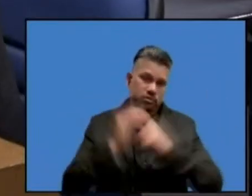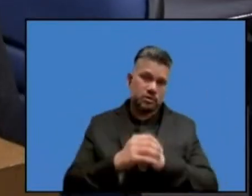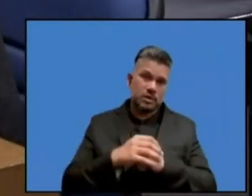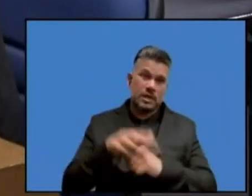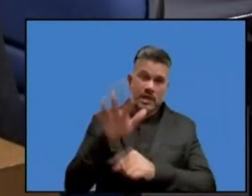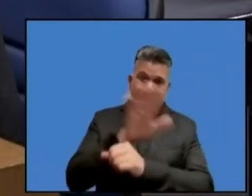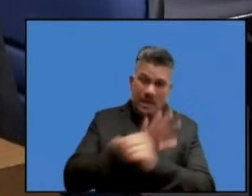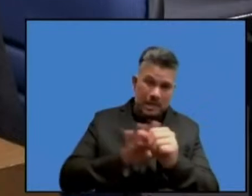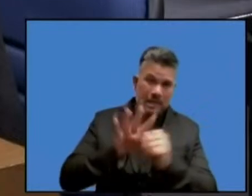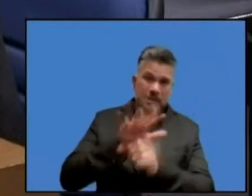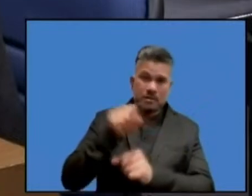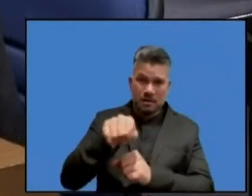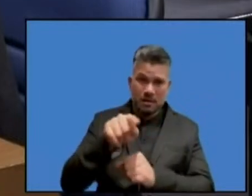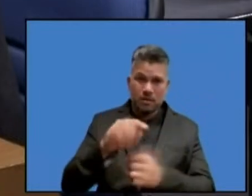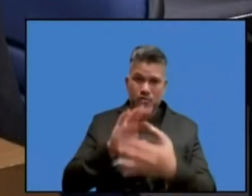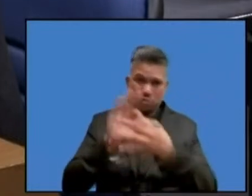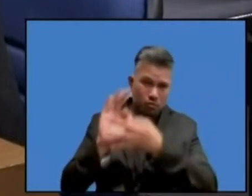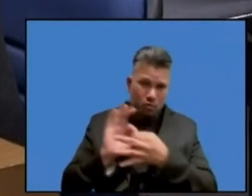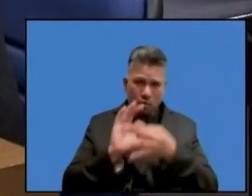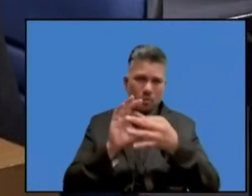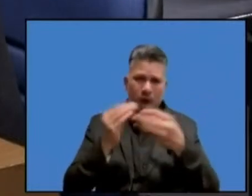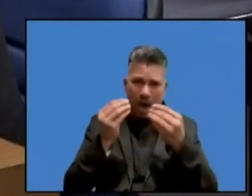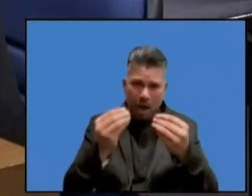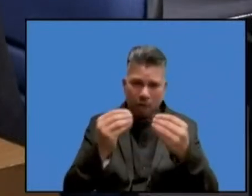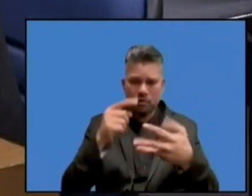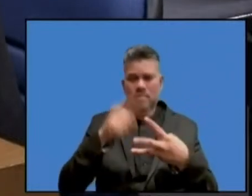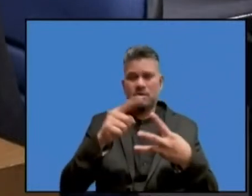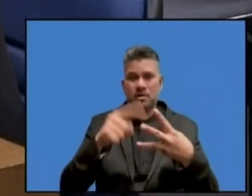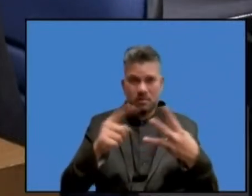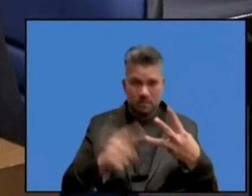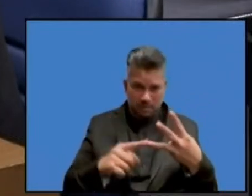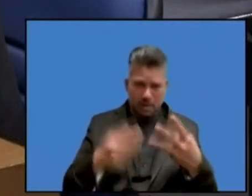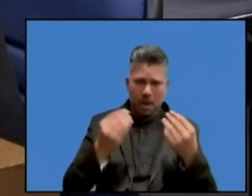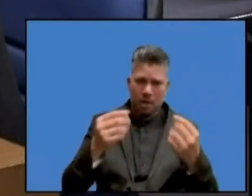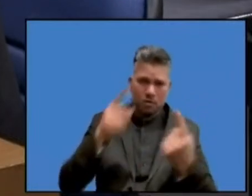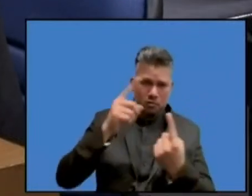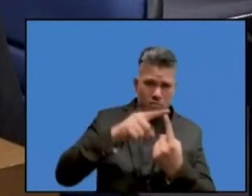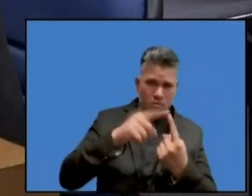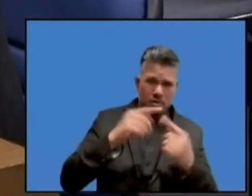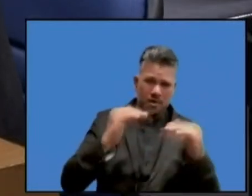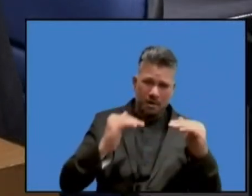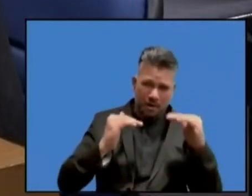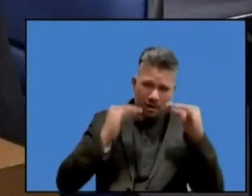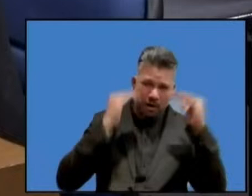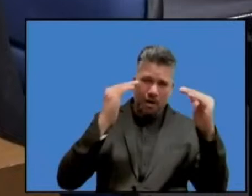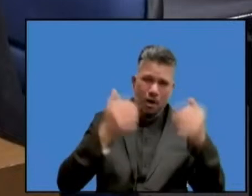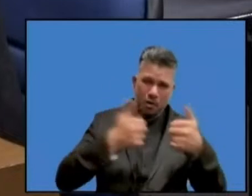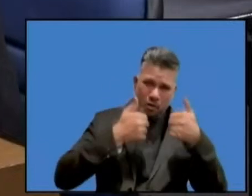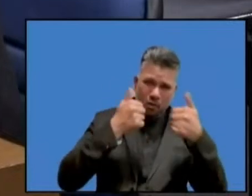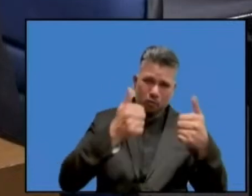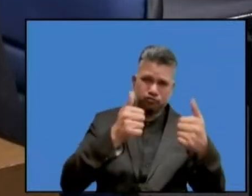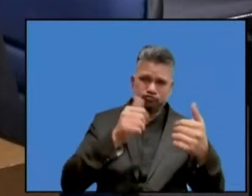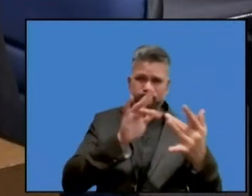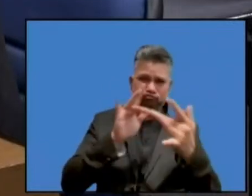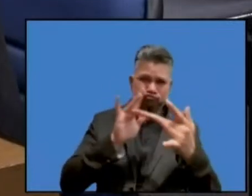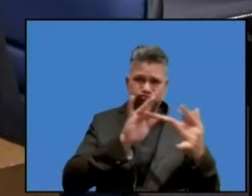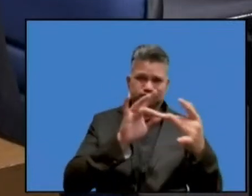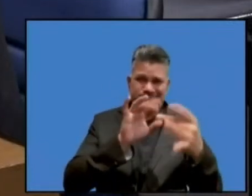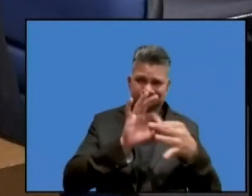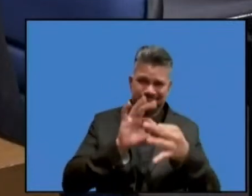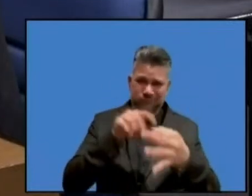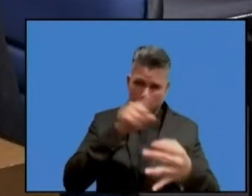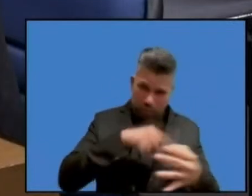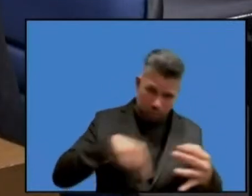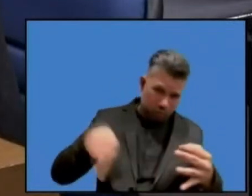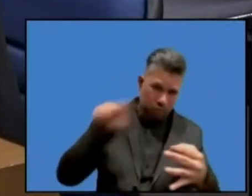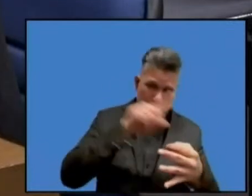3 pillars, including building high-quality physical and economic connectivity among our member countries, expanding